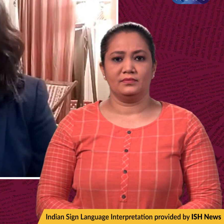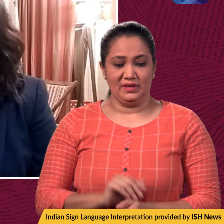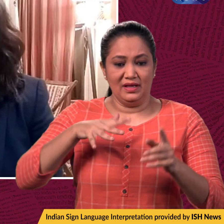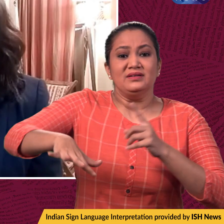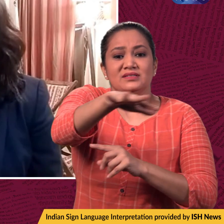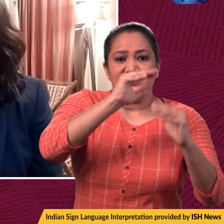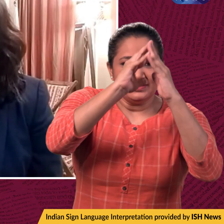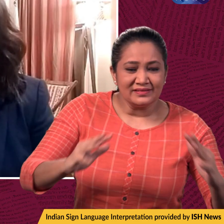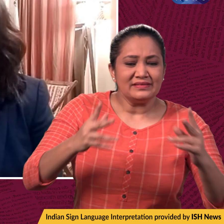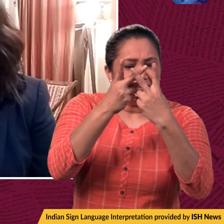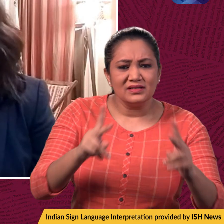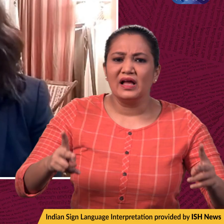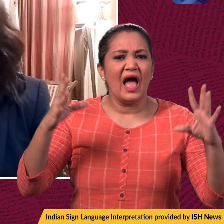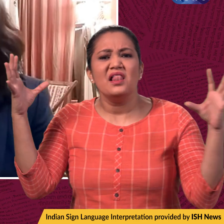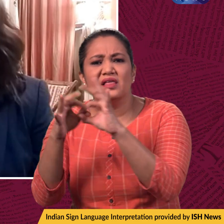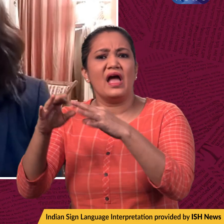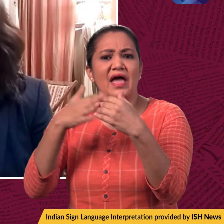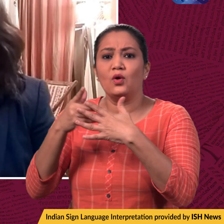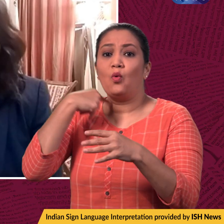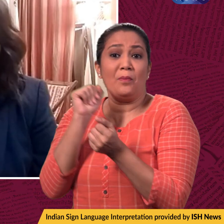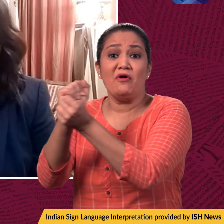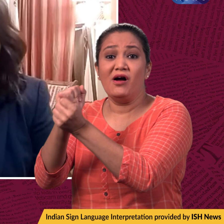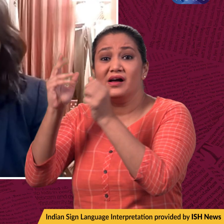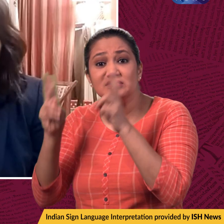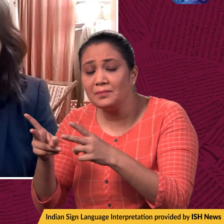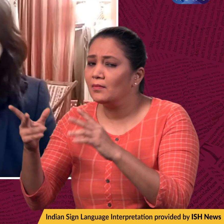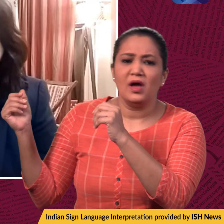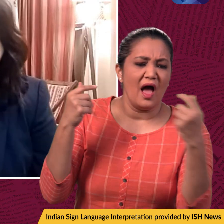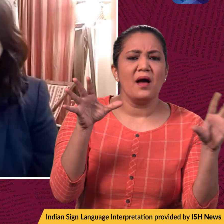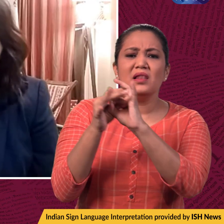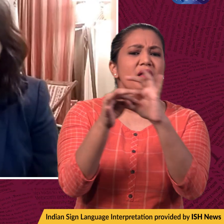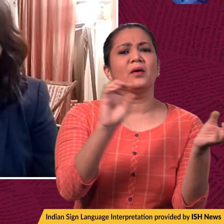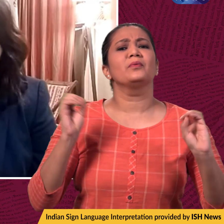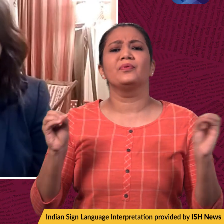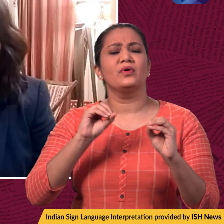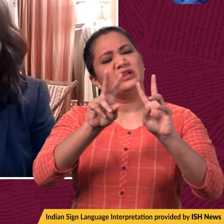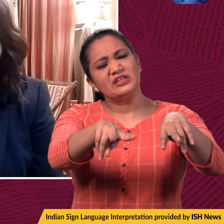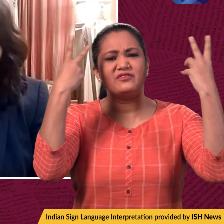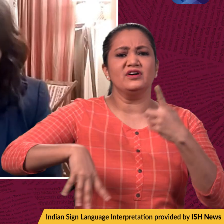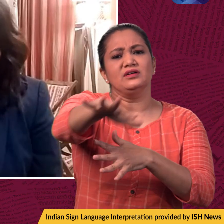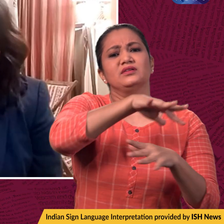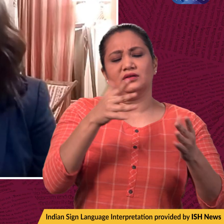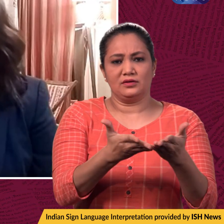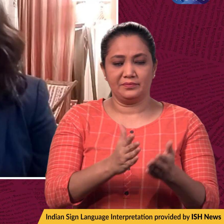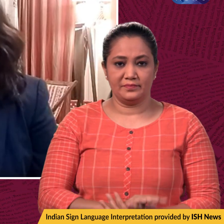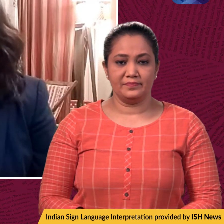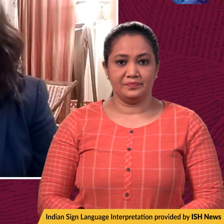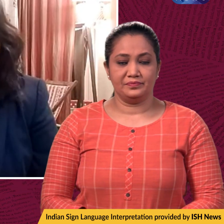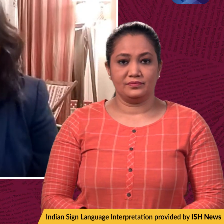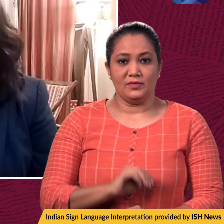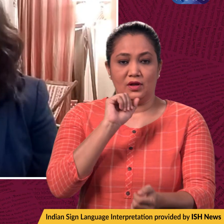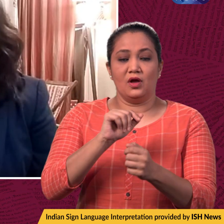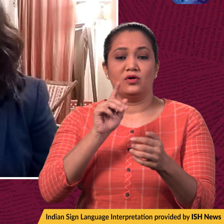the properties demolished were not linked to any of the accused in the communal clashes that took place on the 10th of April. The